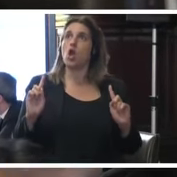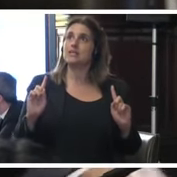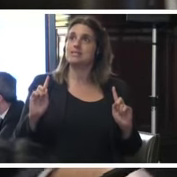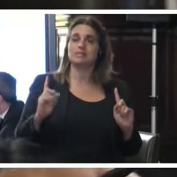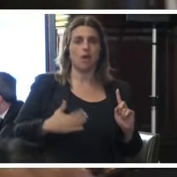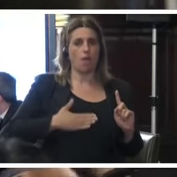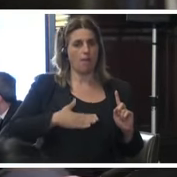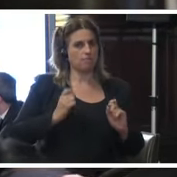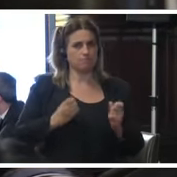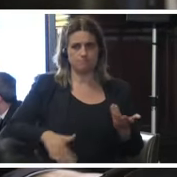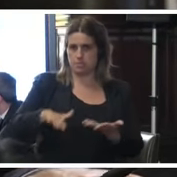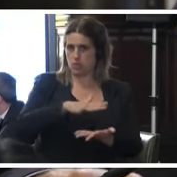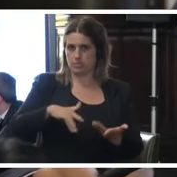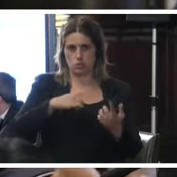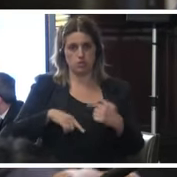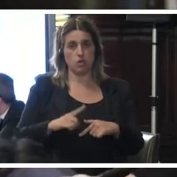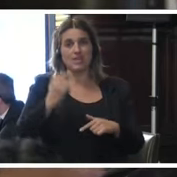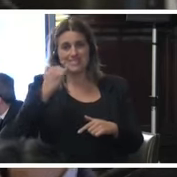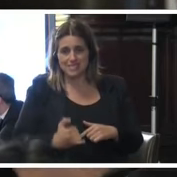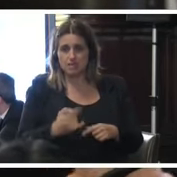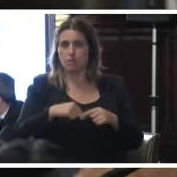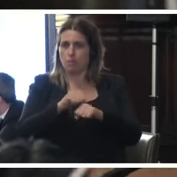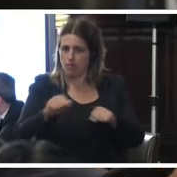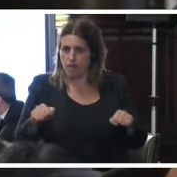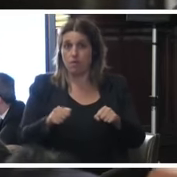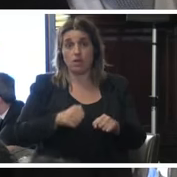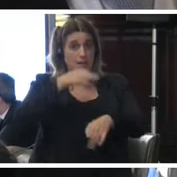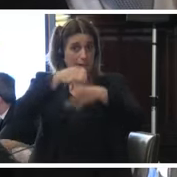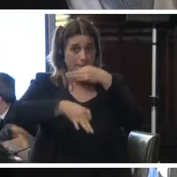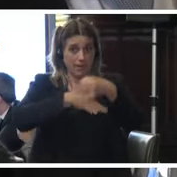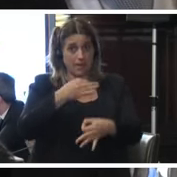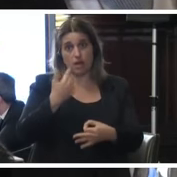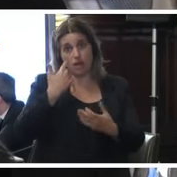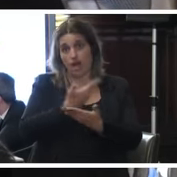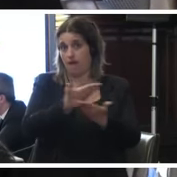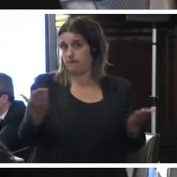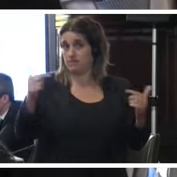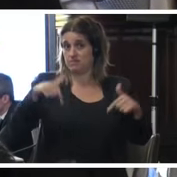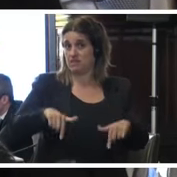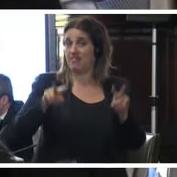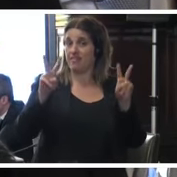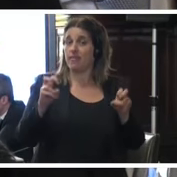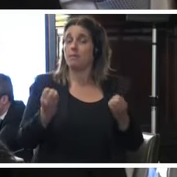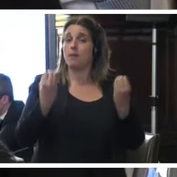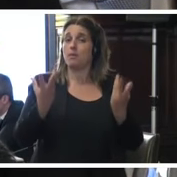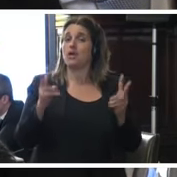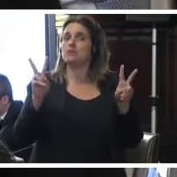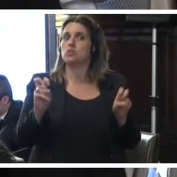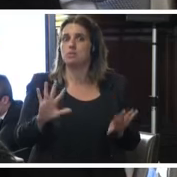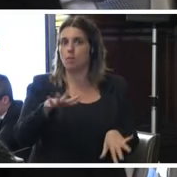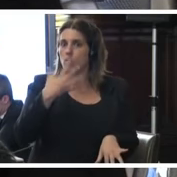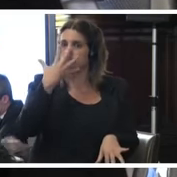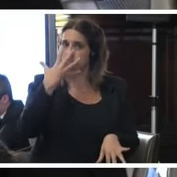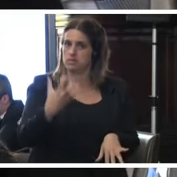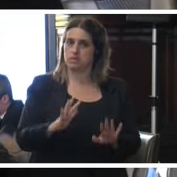talk publicly about it. And this is a very serious issue for us, too. Yeah, this is a priority issue which has taken